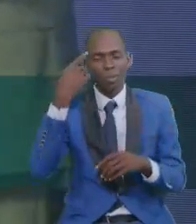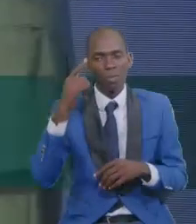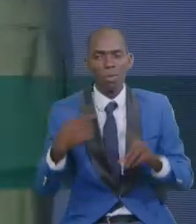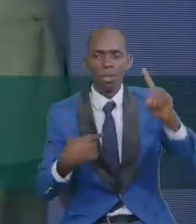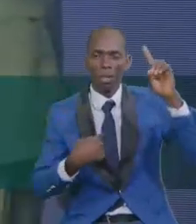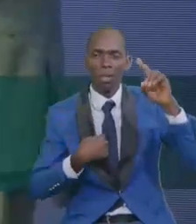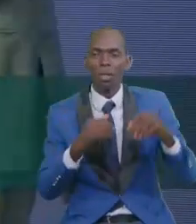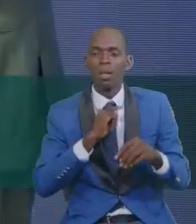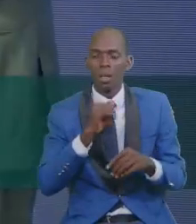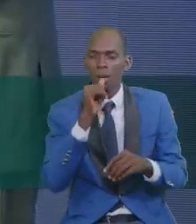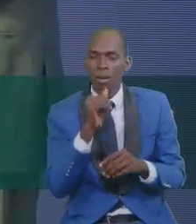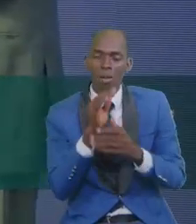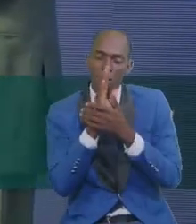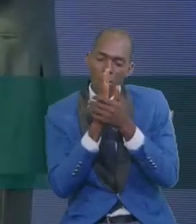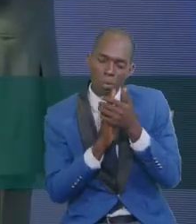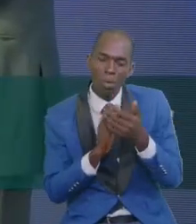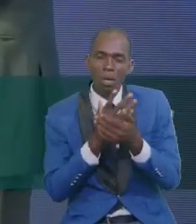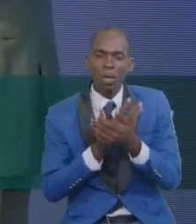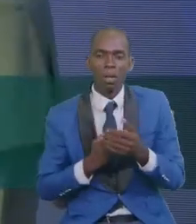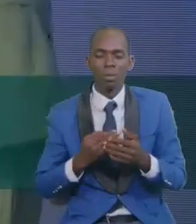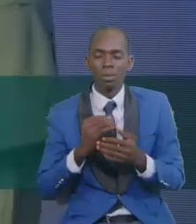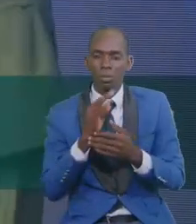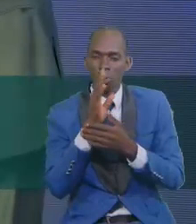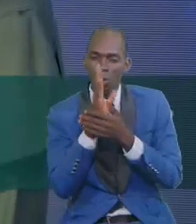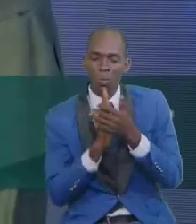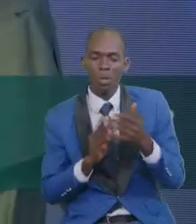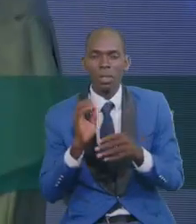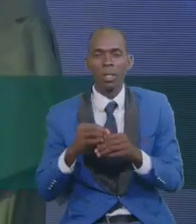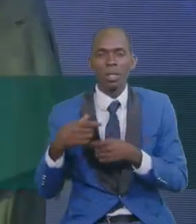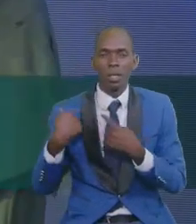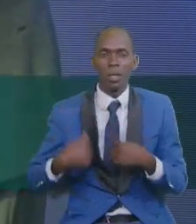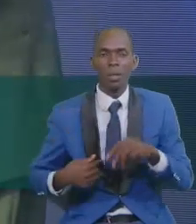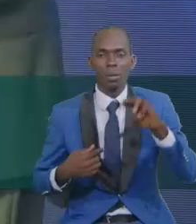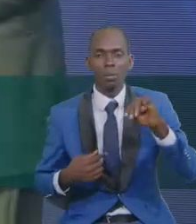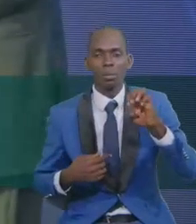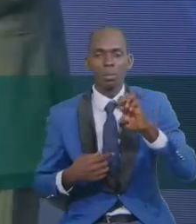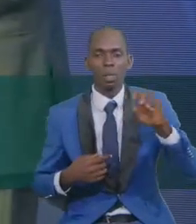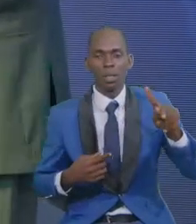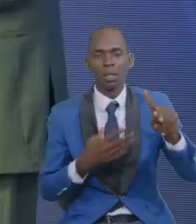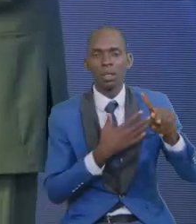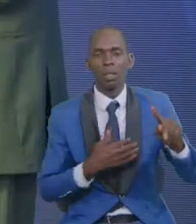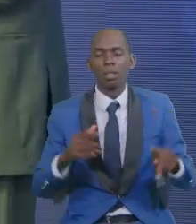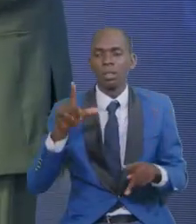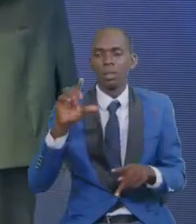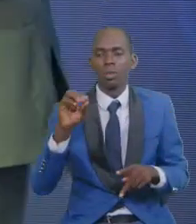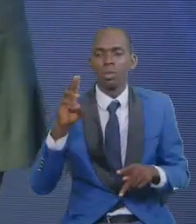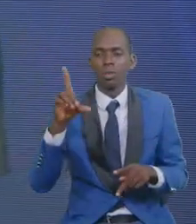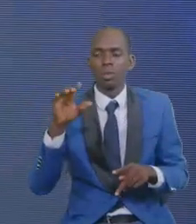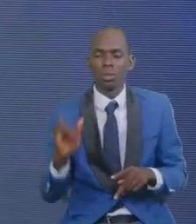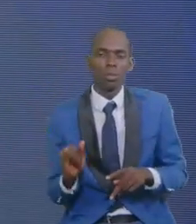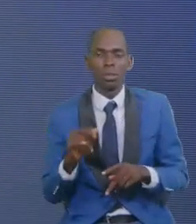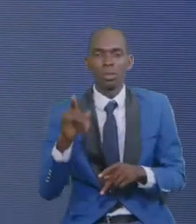meek and lowly in heart, and ye shall find rest for your soul unto your souls.